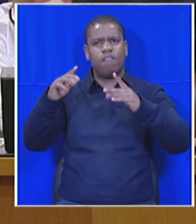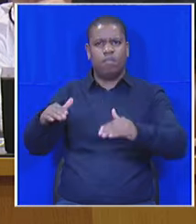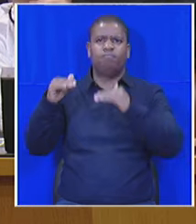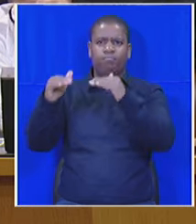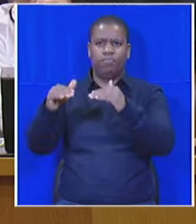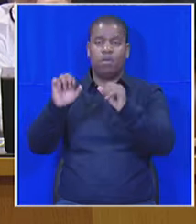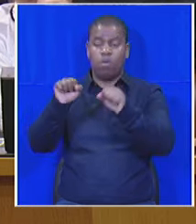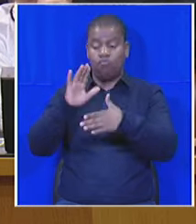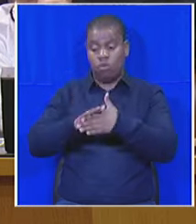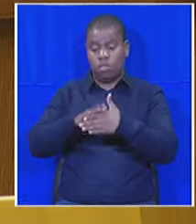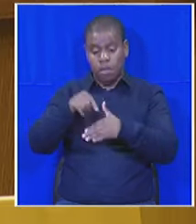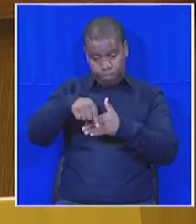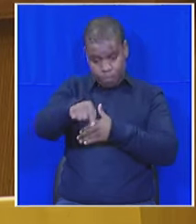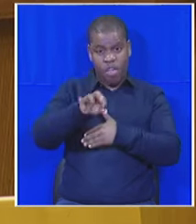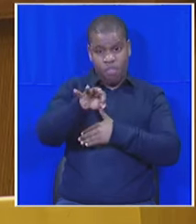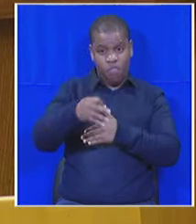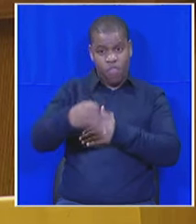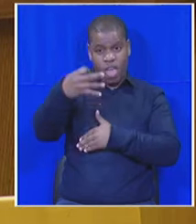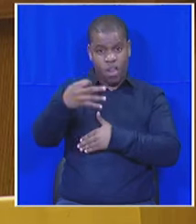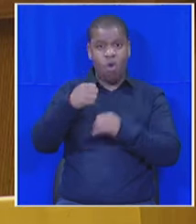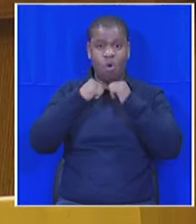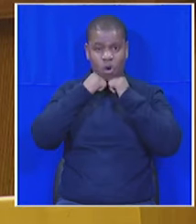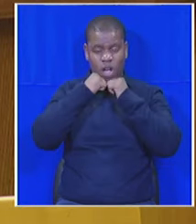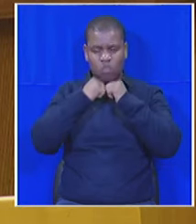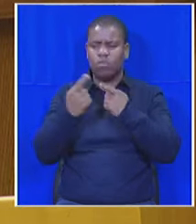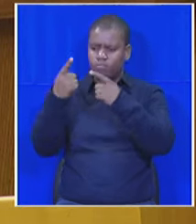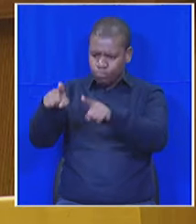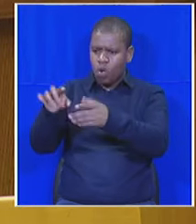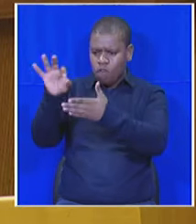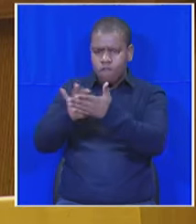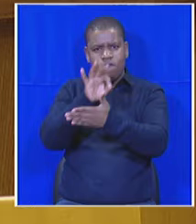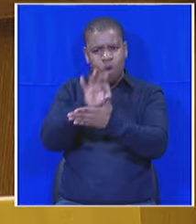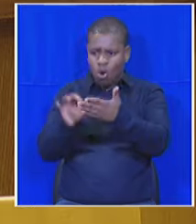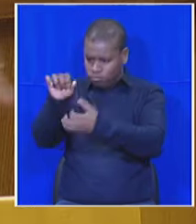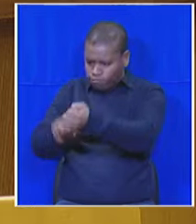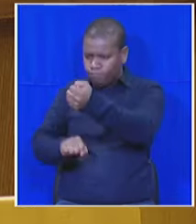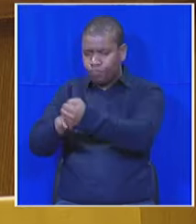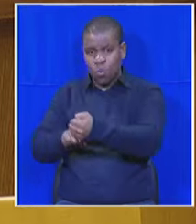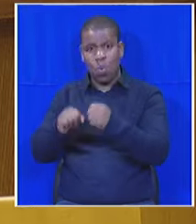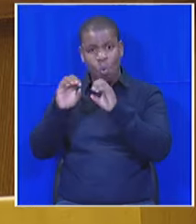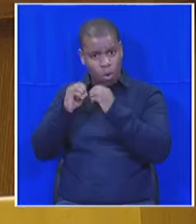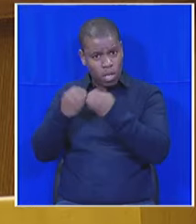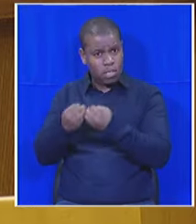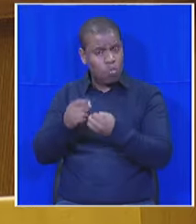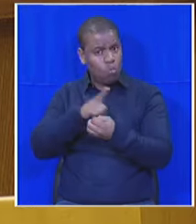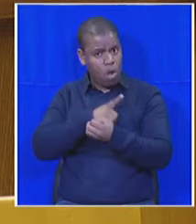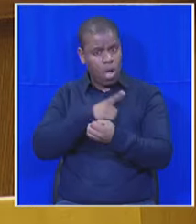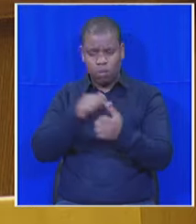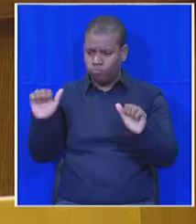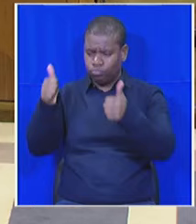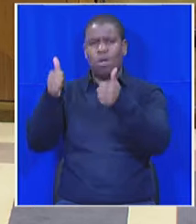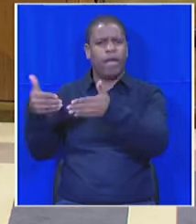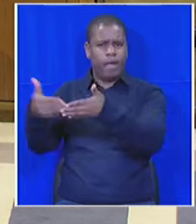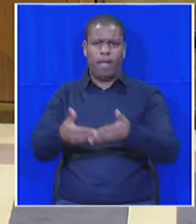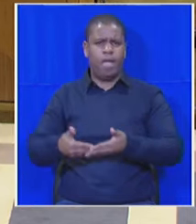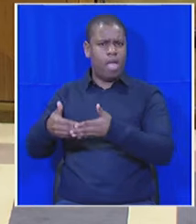wesithathu kaAugust bahambe baye kuvotela lo mbutho kuba bayayazi uba ubakhathalele. Order, honorable member, your time